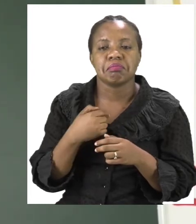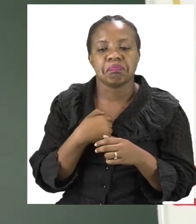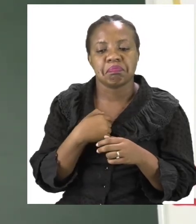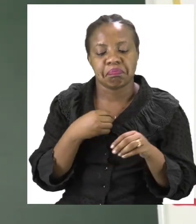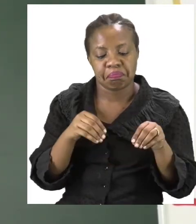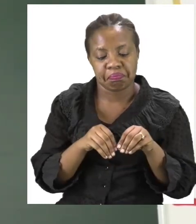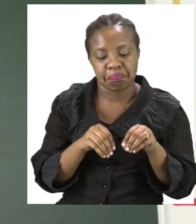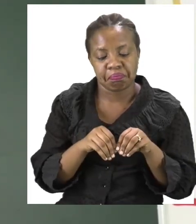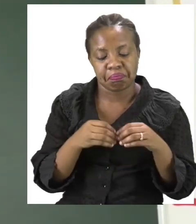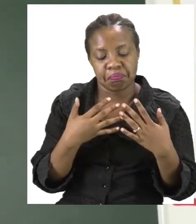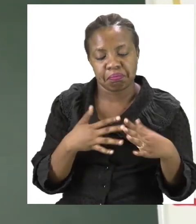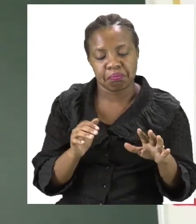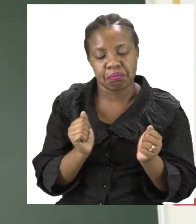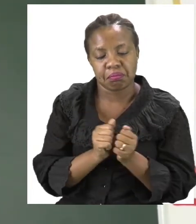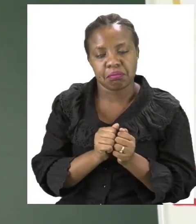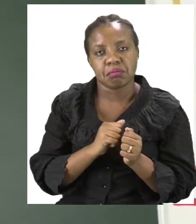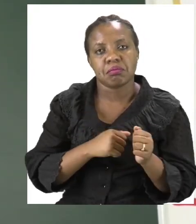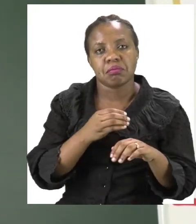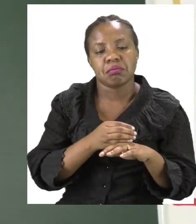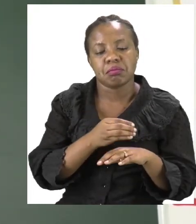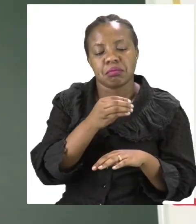is 3.